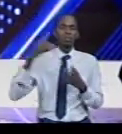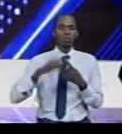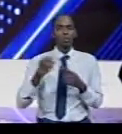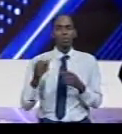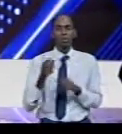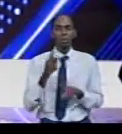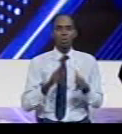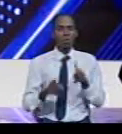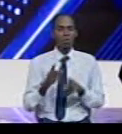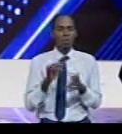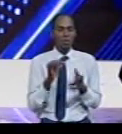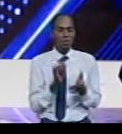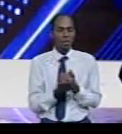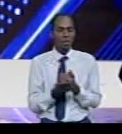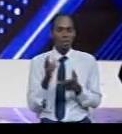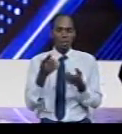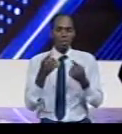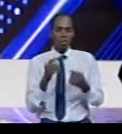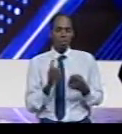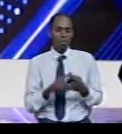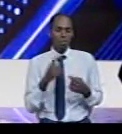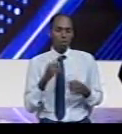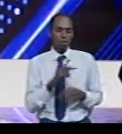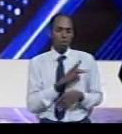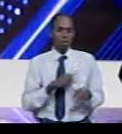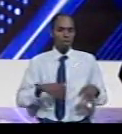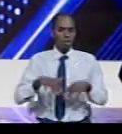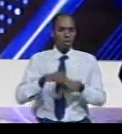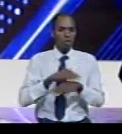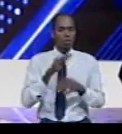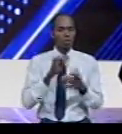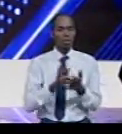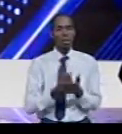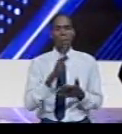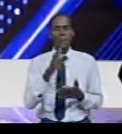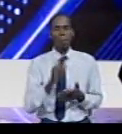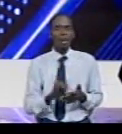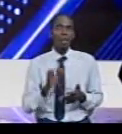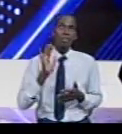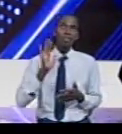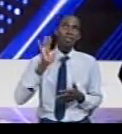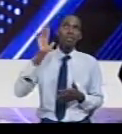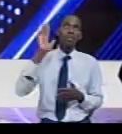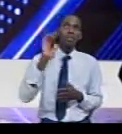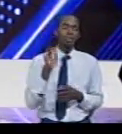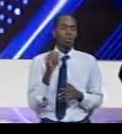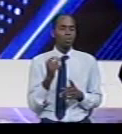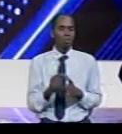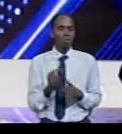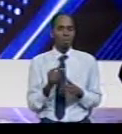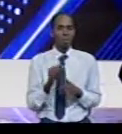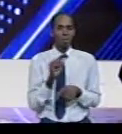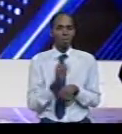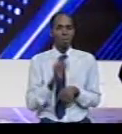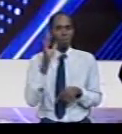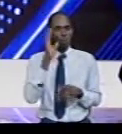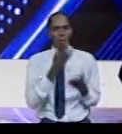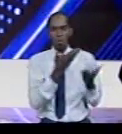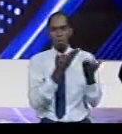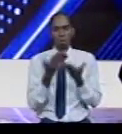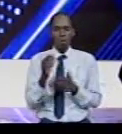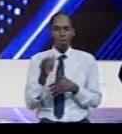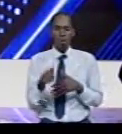he, by his endeavor and by his work, may bring other people into the